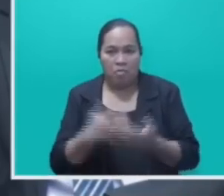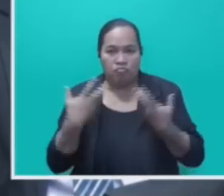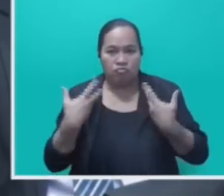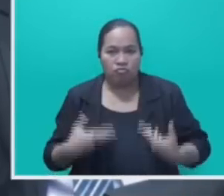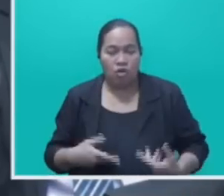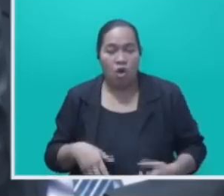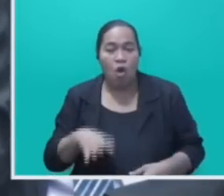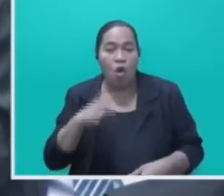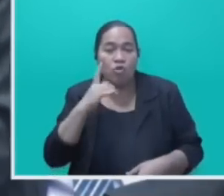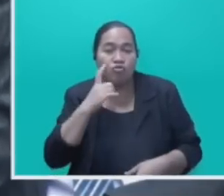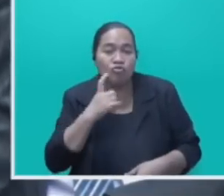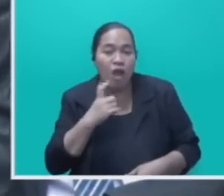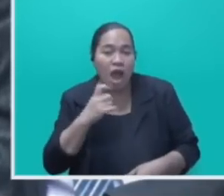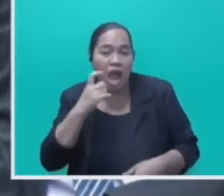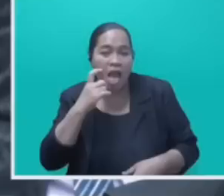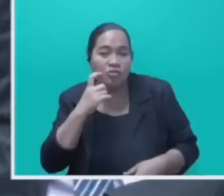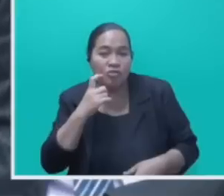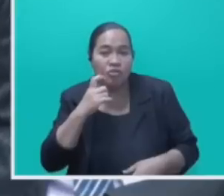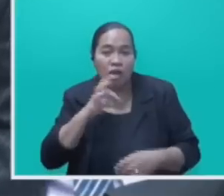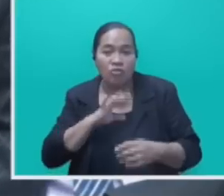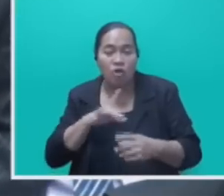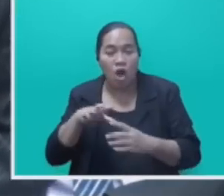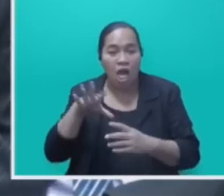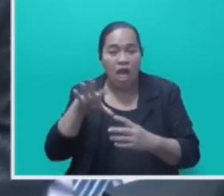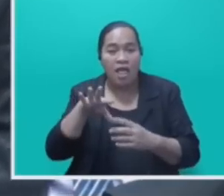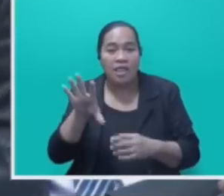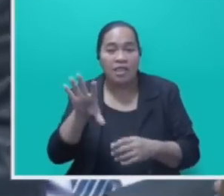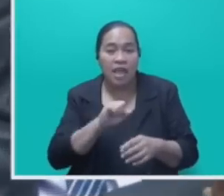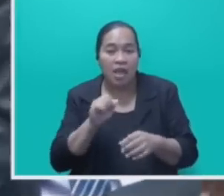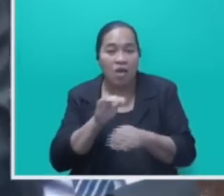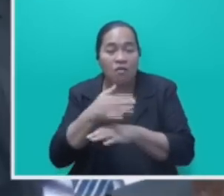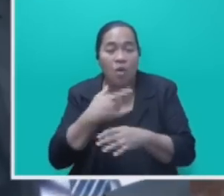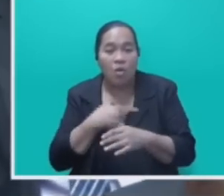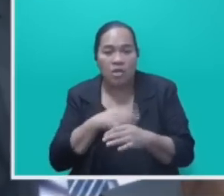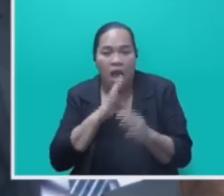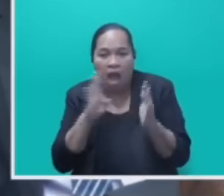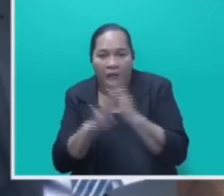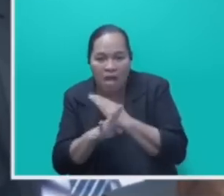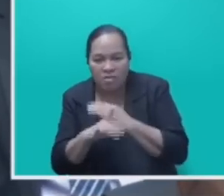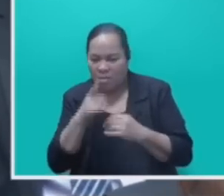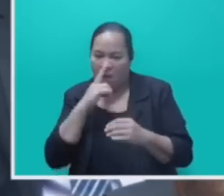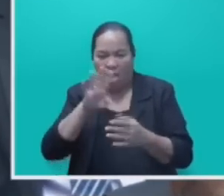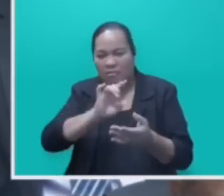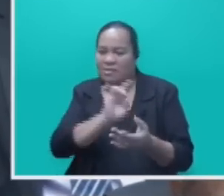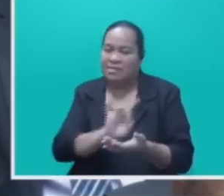up the spoils, but he was chased away when he was caught hiding under the table.